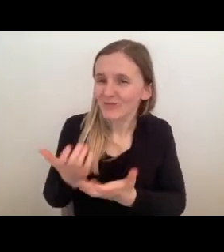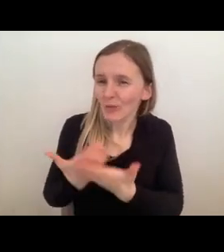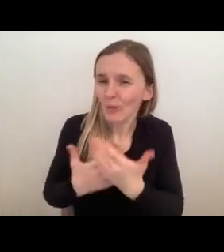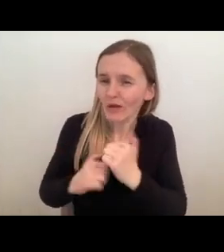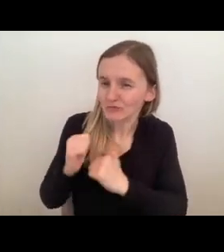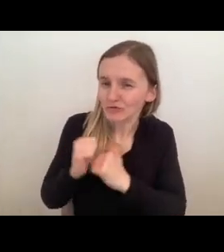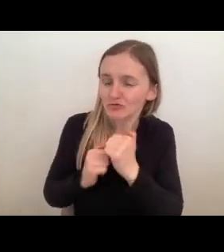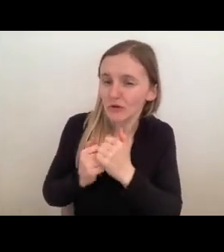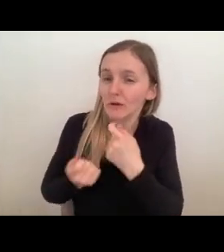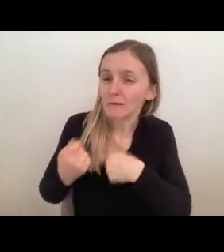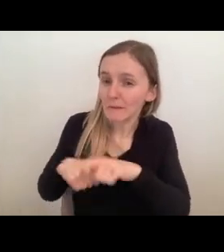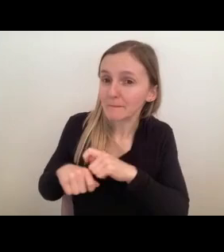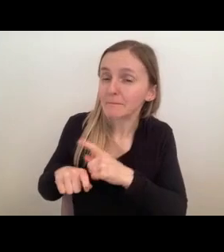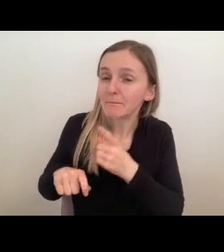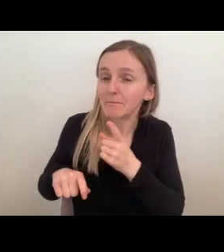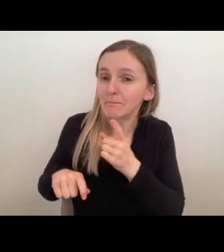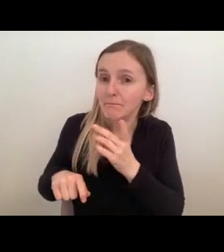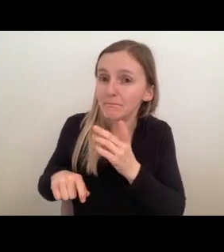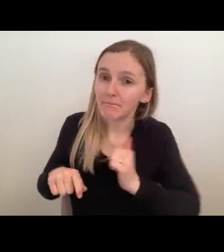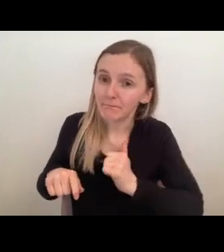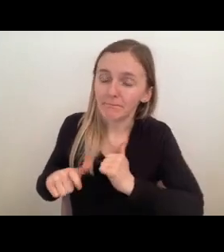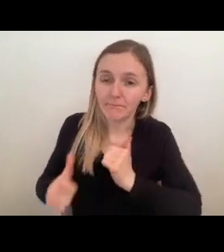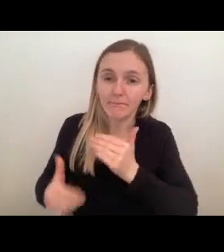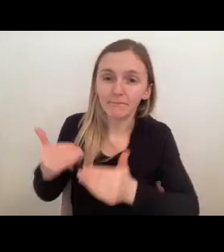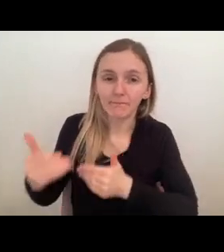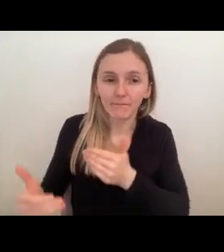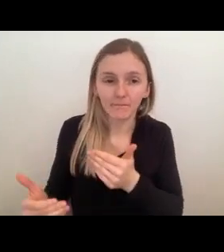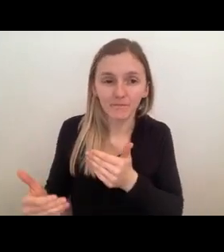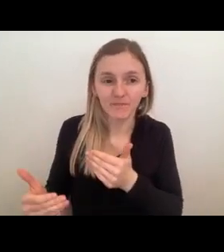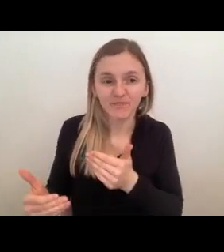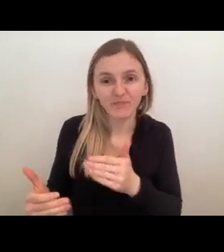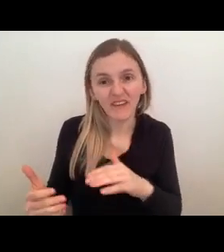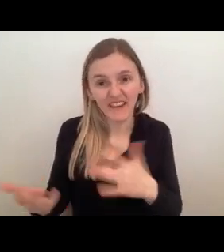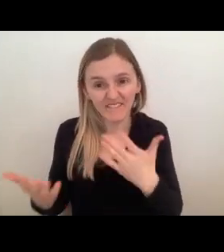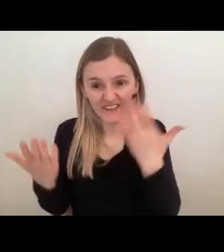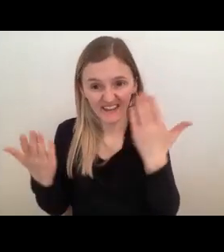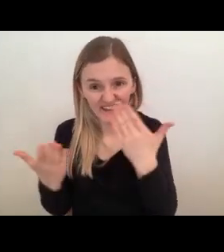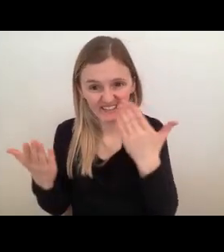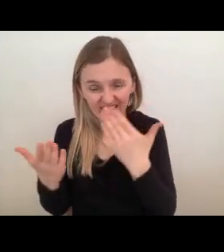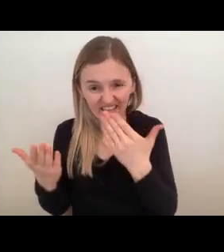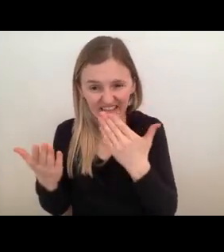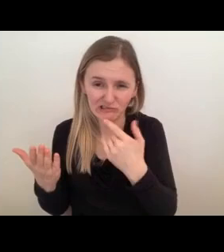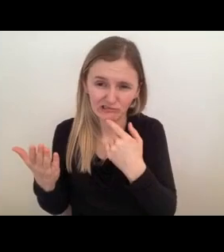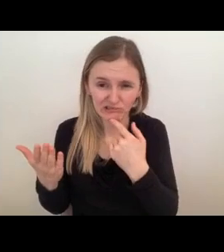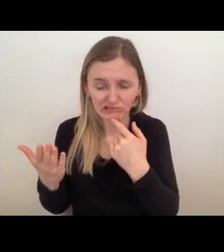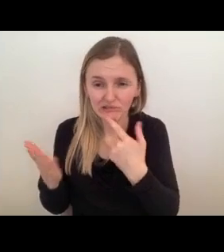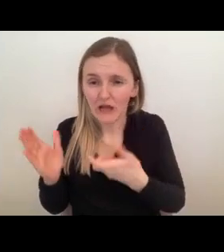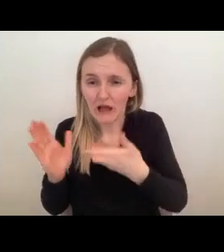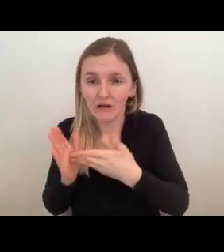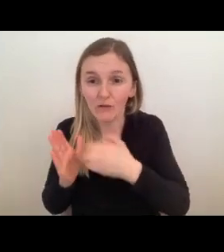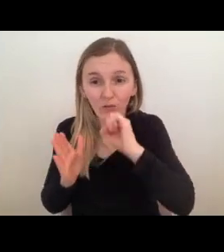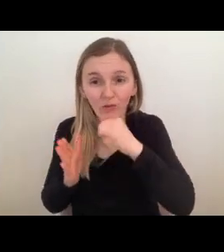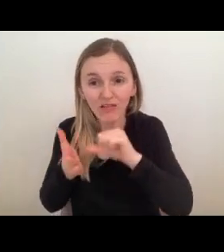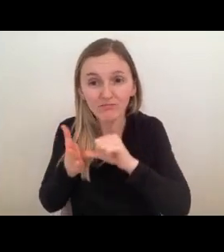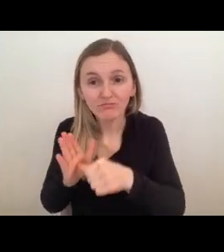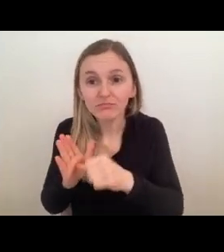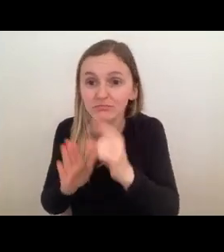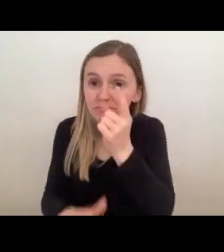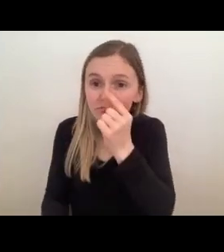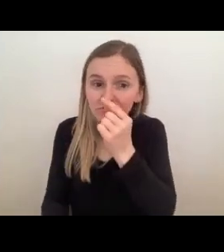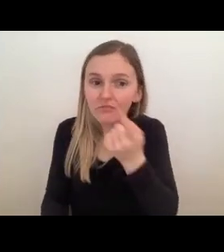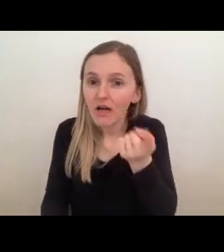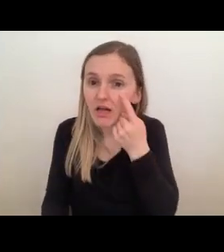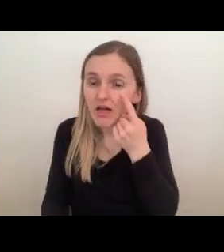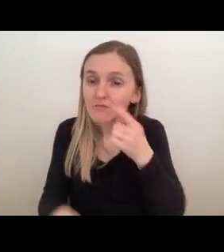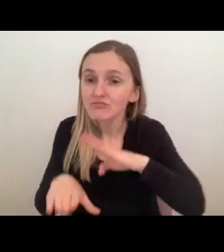evening routine. But also, you know, even if that's going to be difficult, think about maybe practicing art during